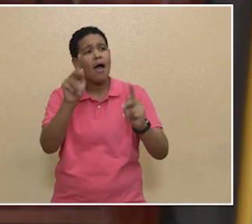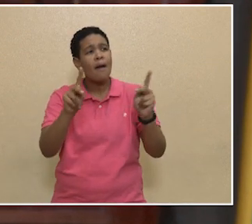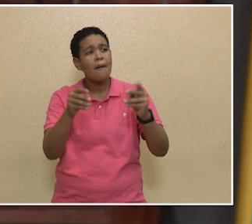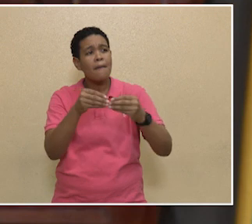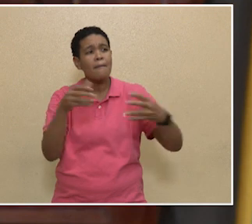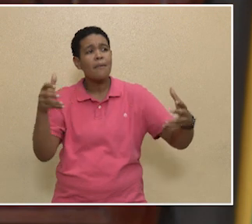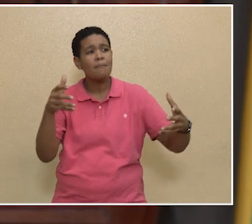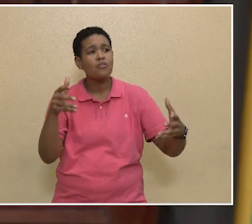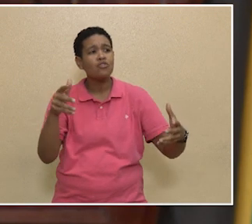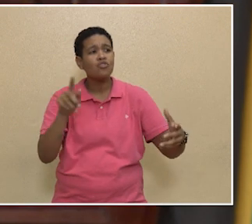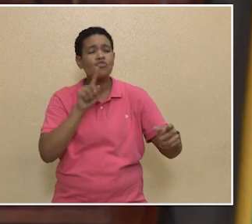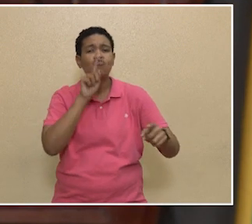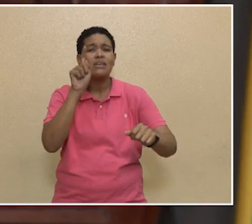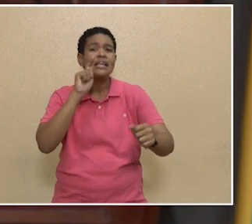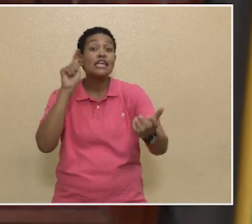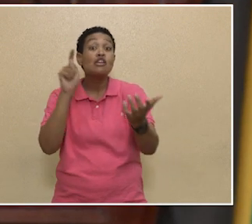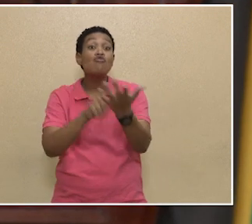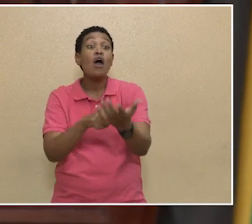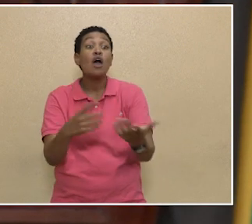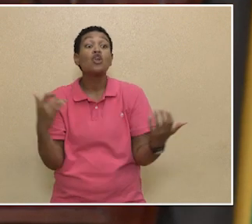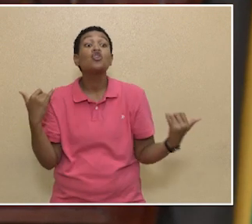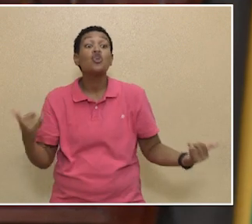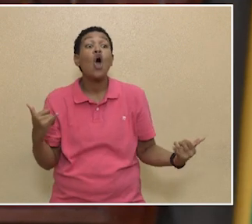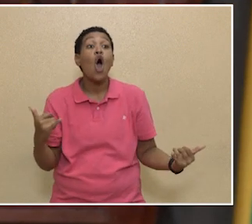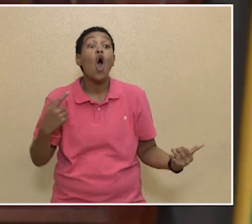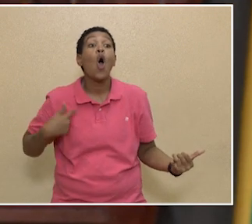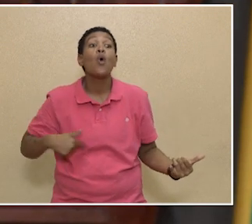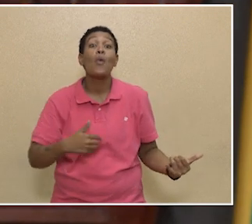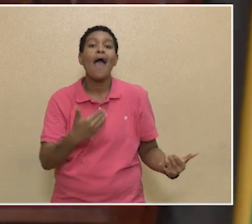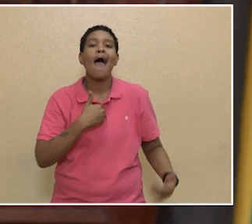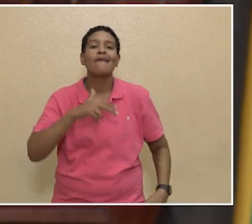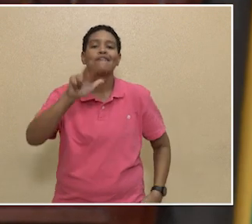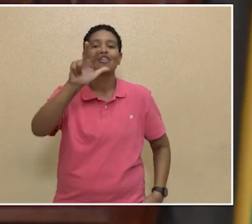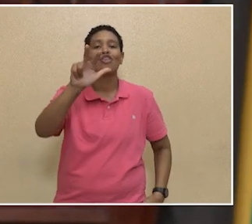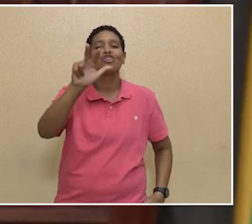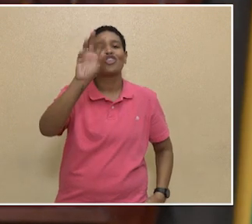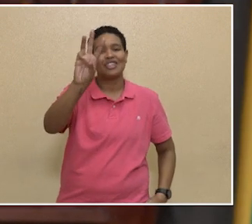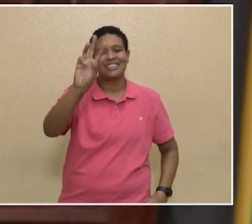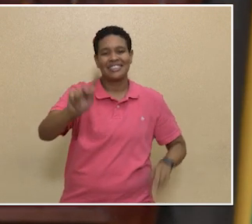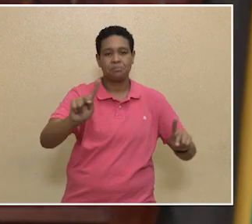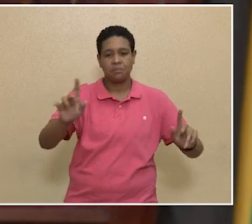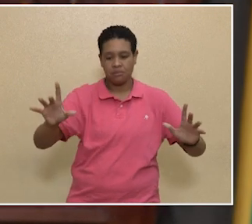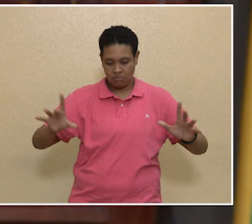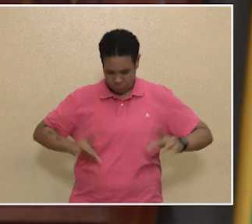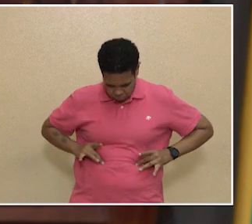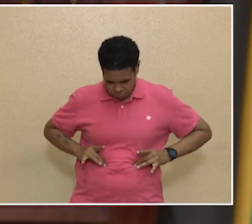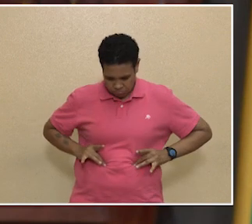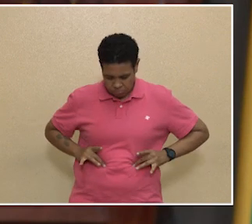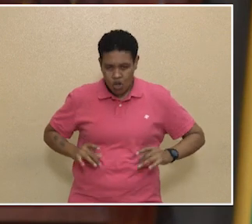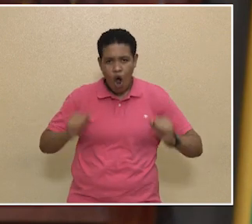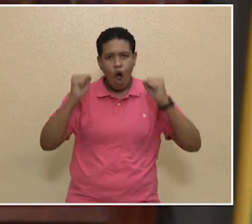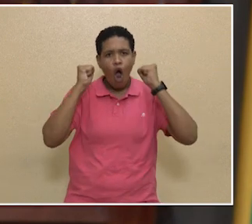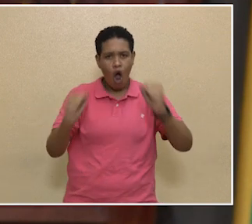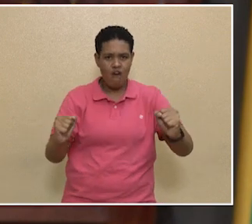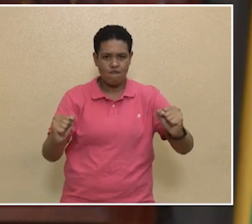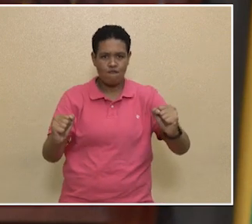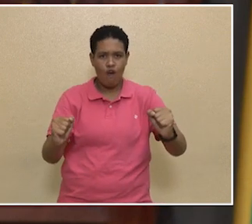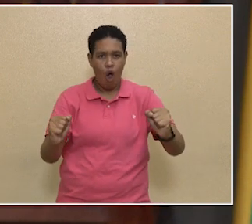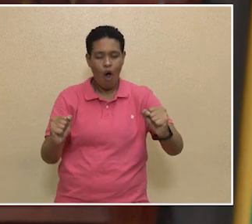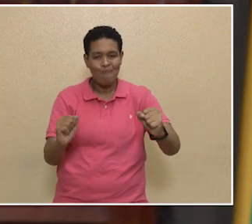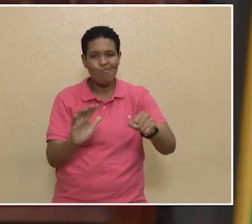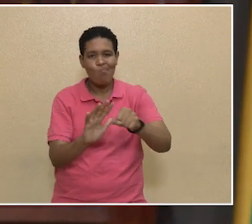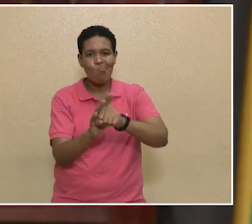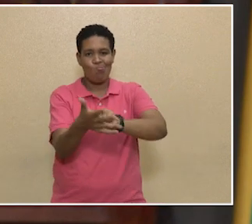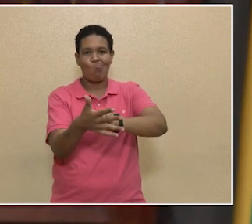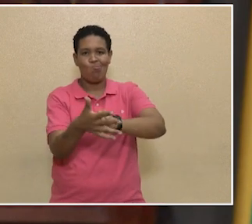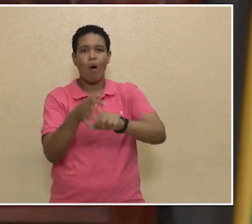to realize that we now have 36 confirmed cases of